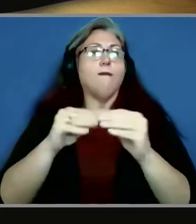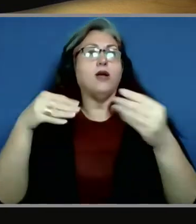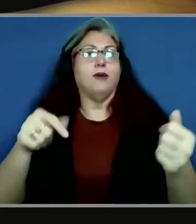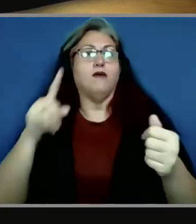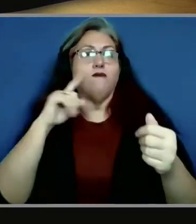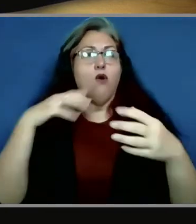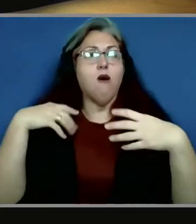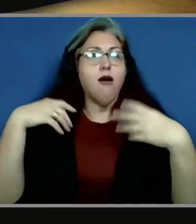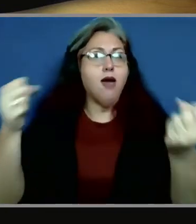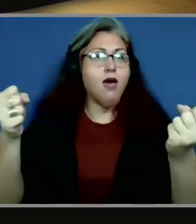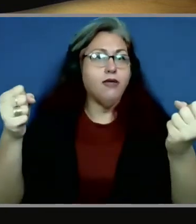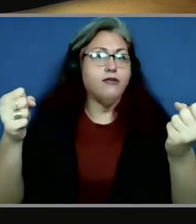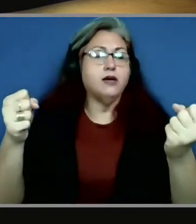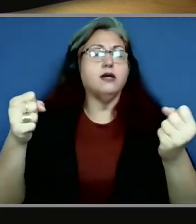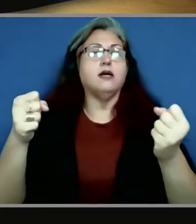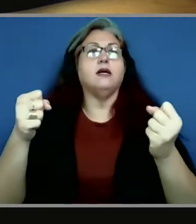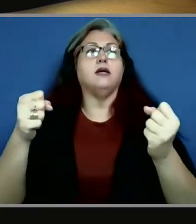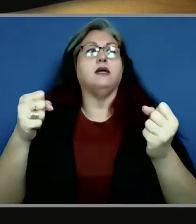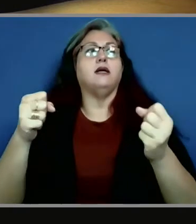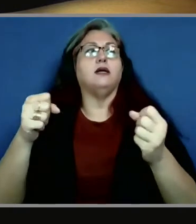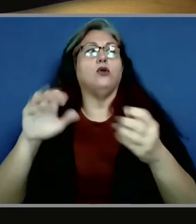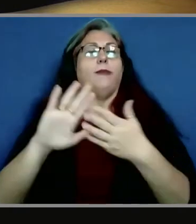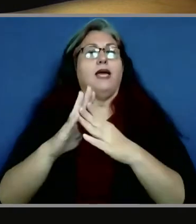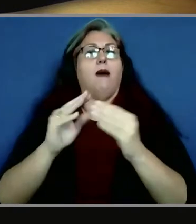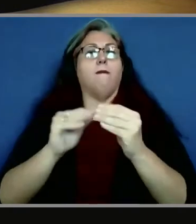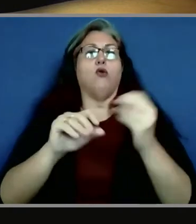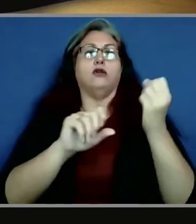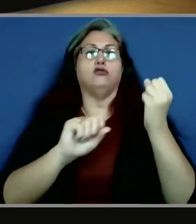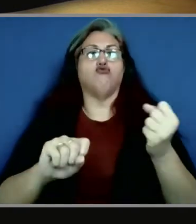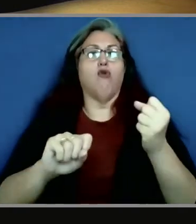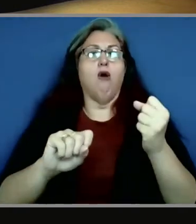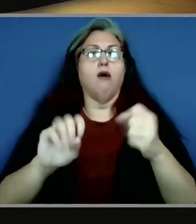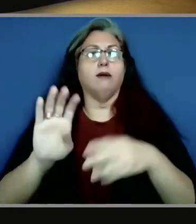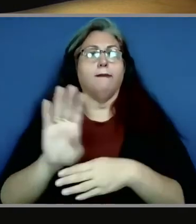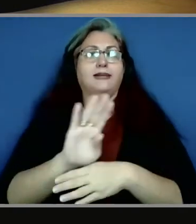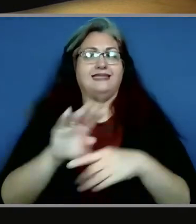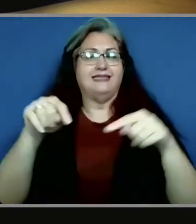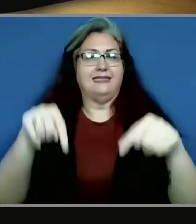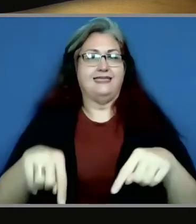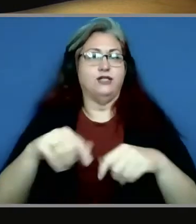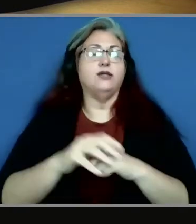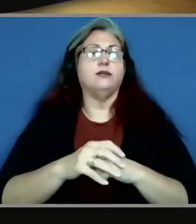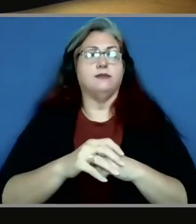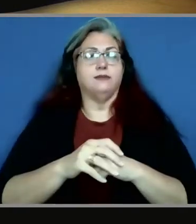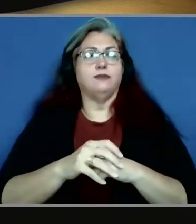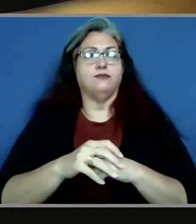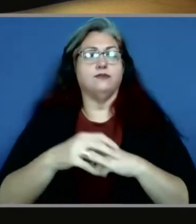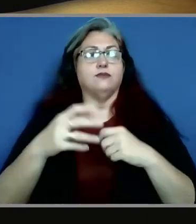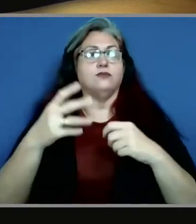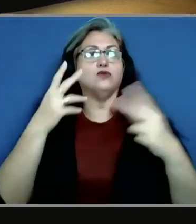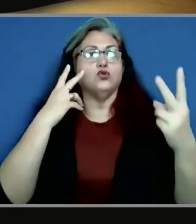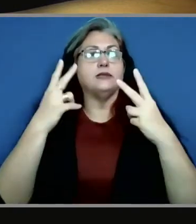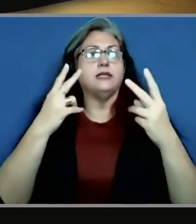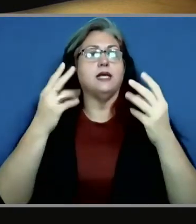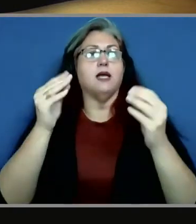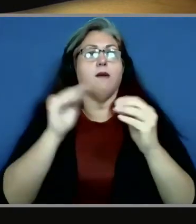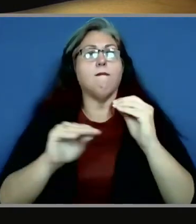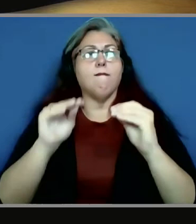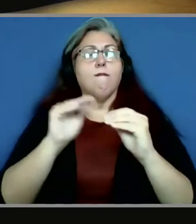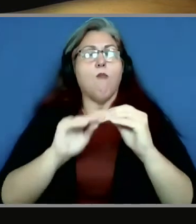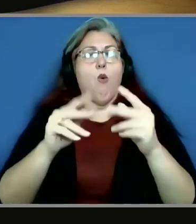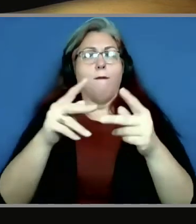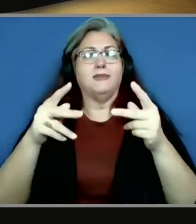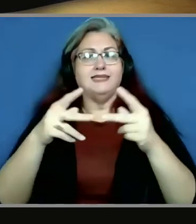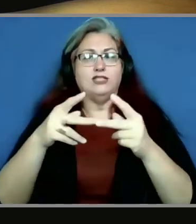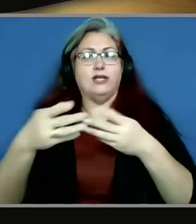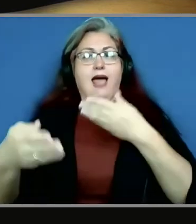health to be a stronger industry here on Maui, and getting more of those positions